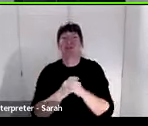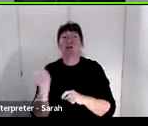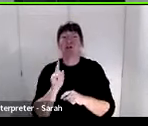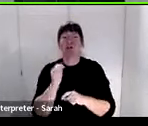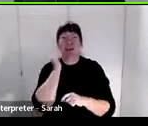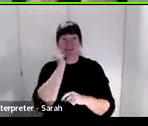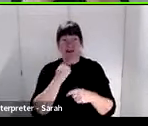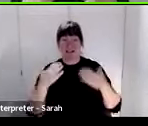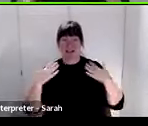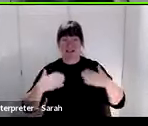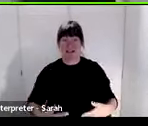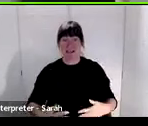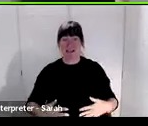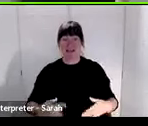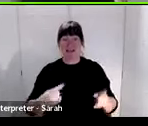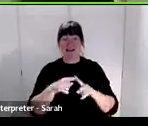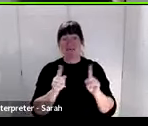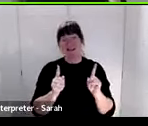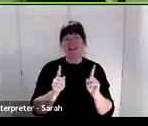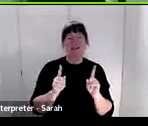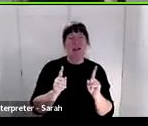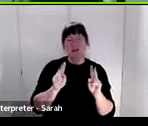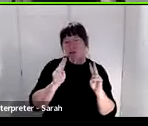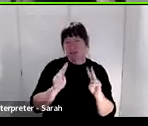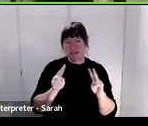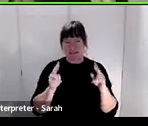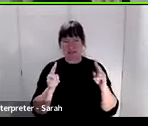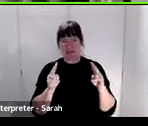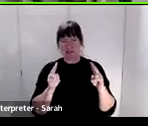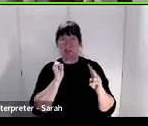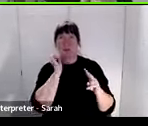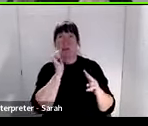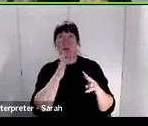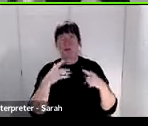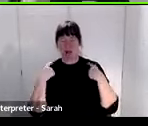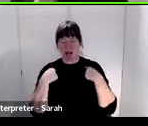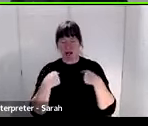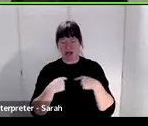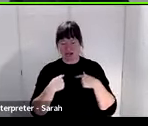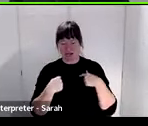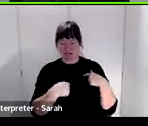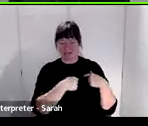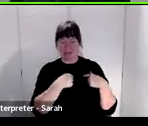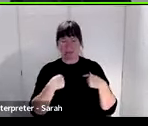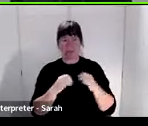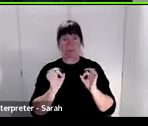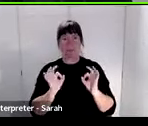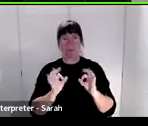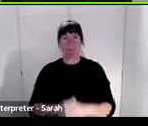wearing black and have a really, may not be able to see it, but I'll show it off, a really beautiful necklace.